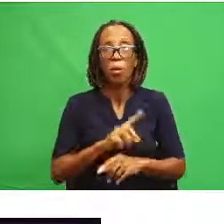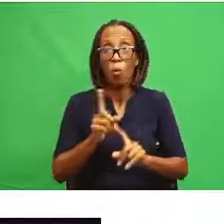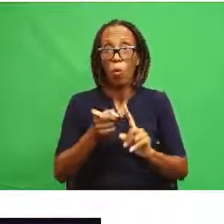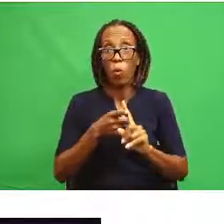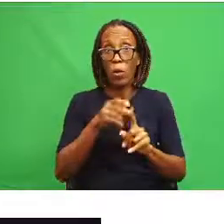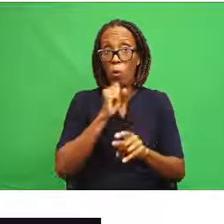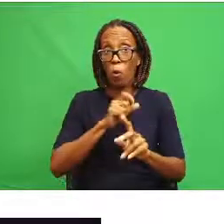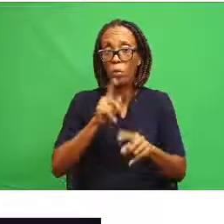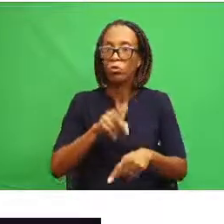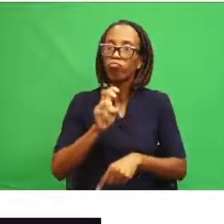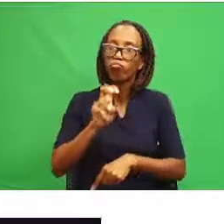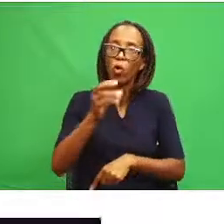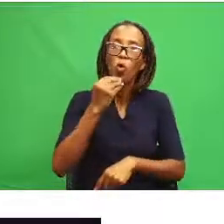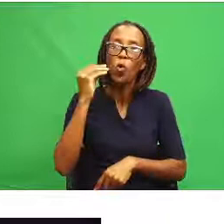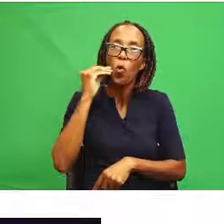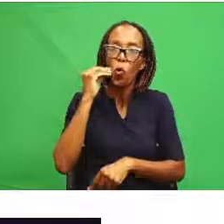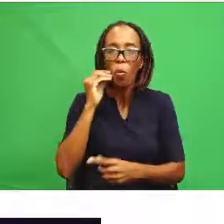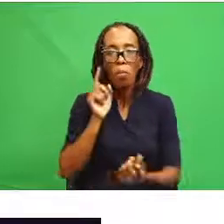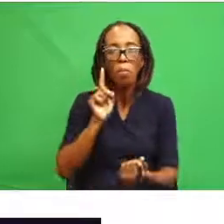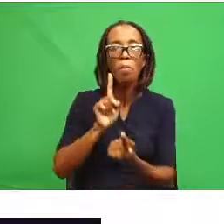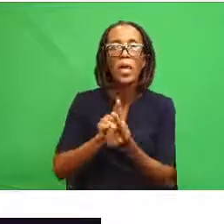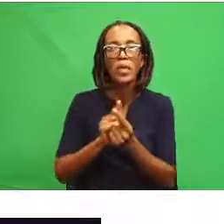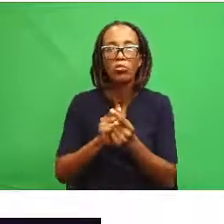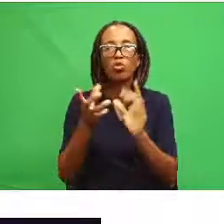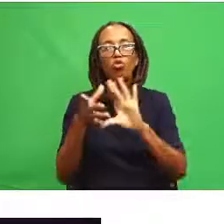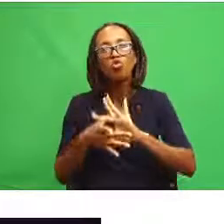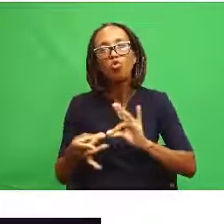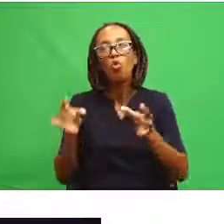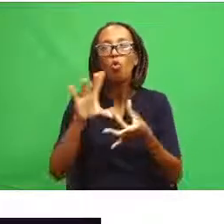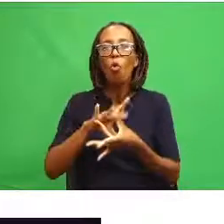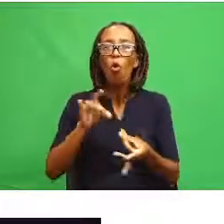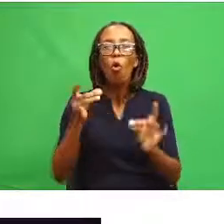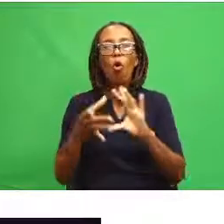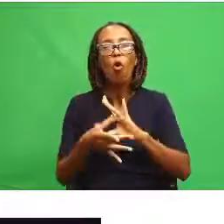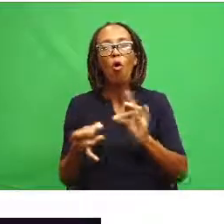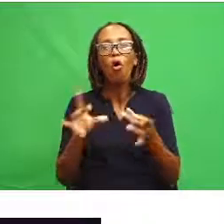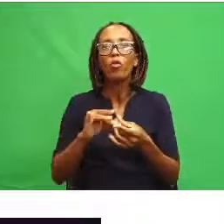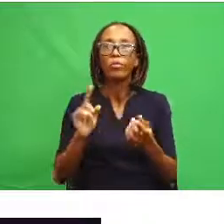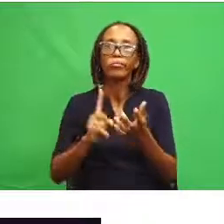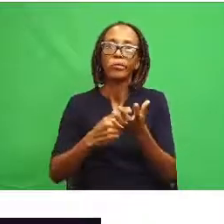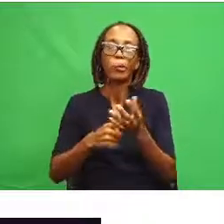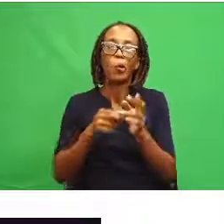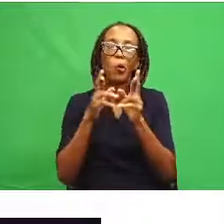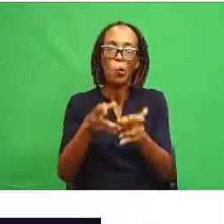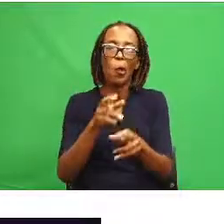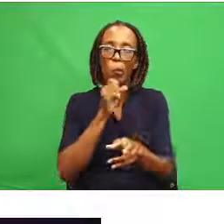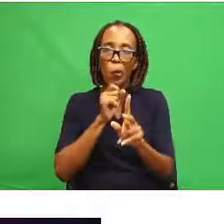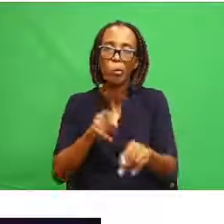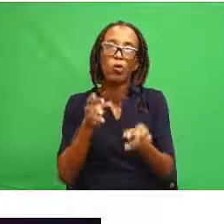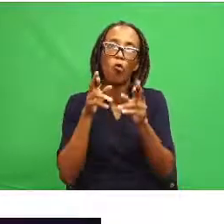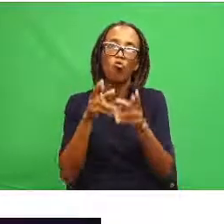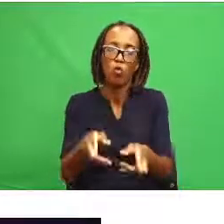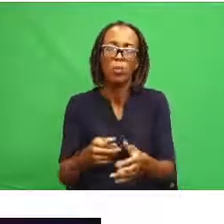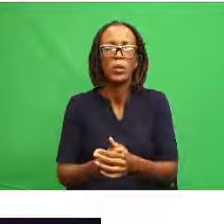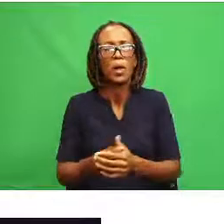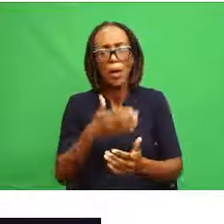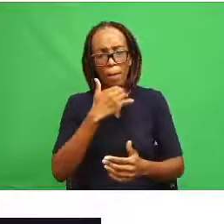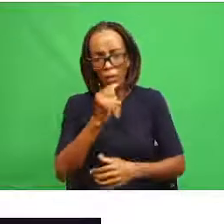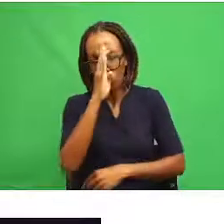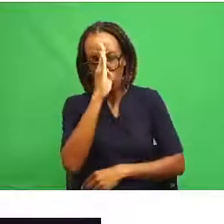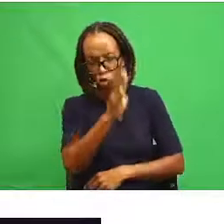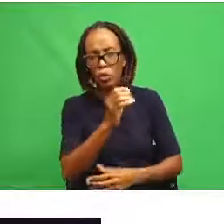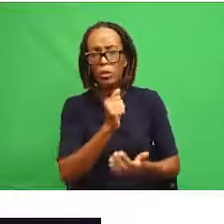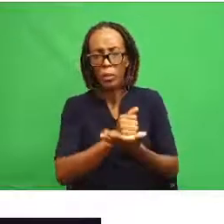home, they confront him with it. We know these stories is not unusual. So send your money directly to your